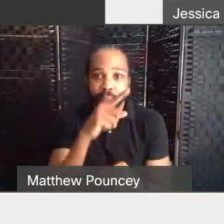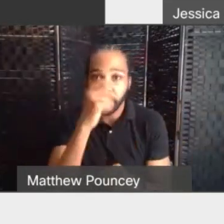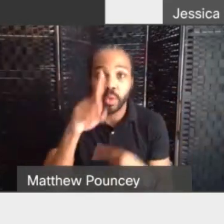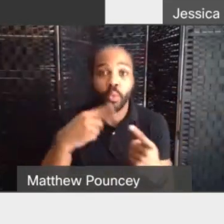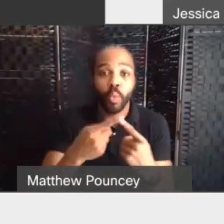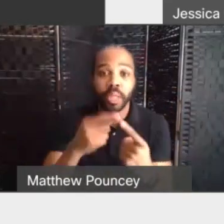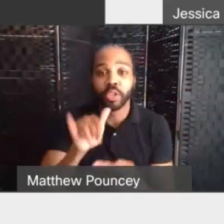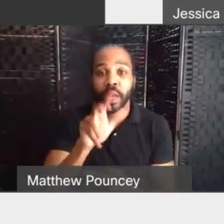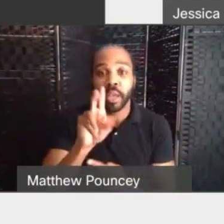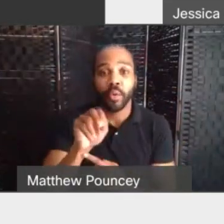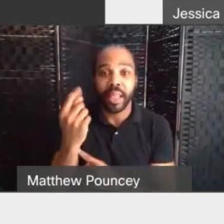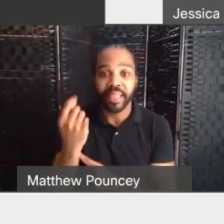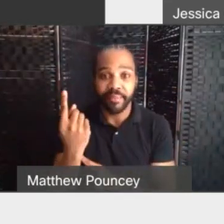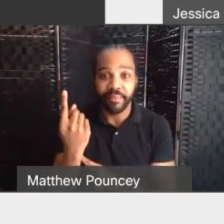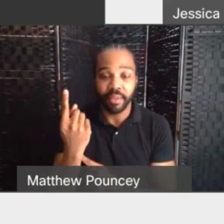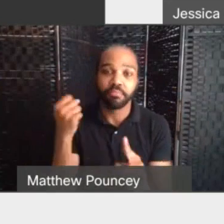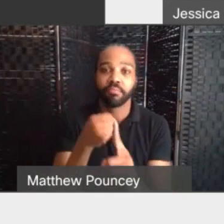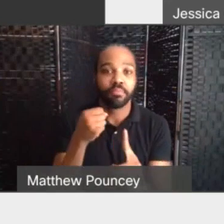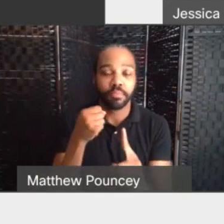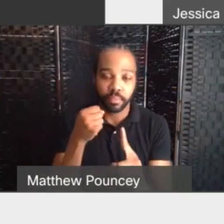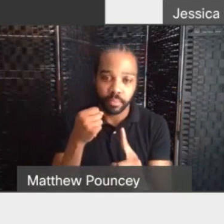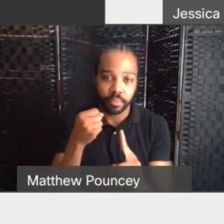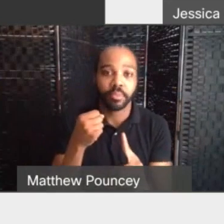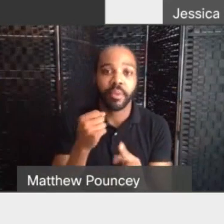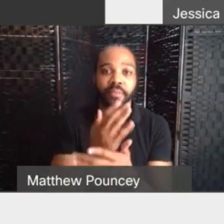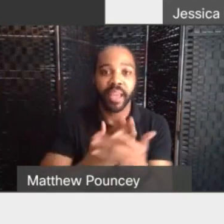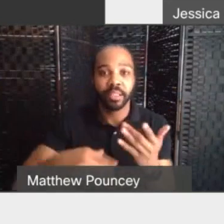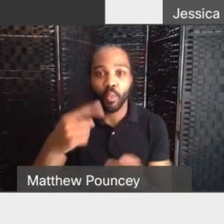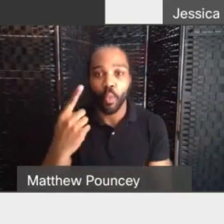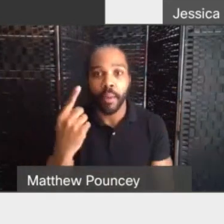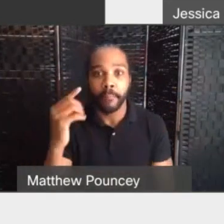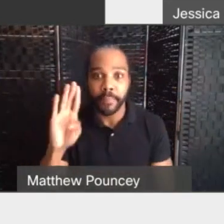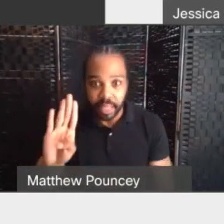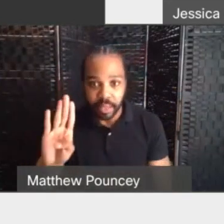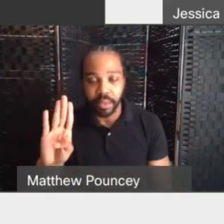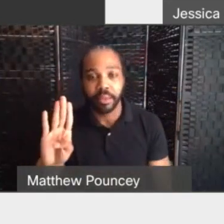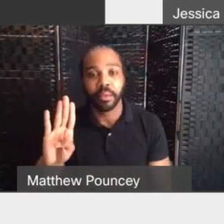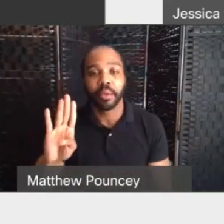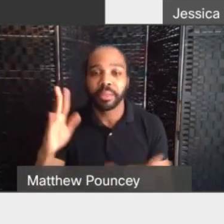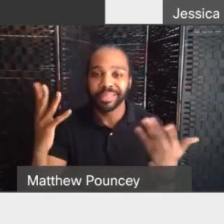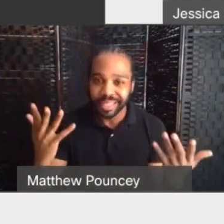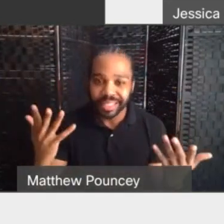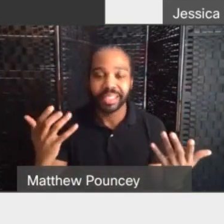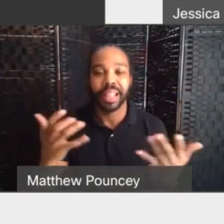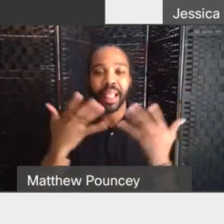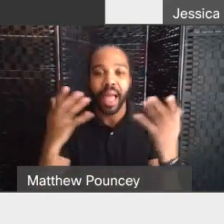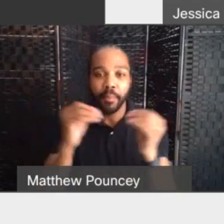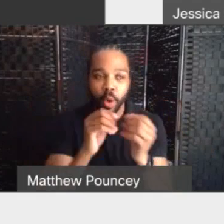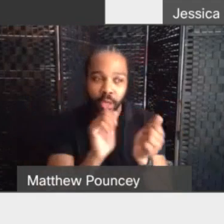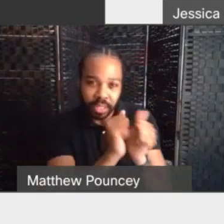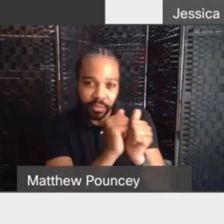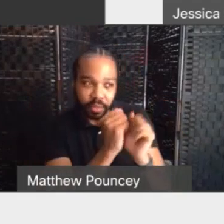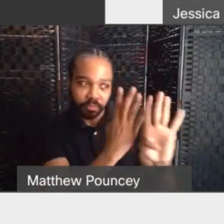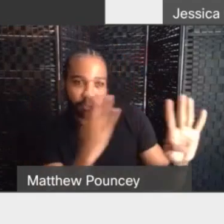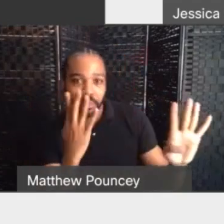we moved into phase 1B, there's been a lot more competition to register.